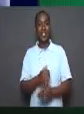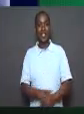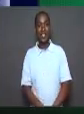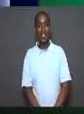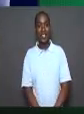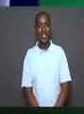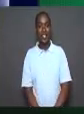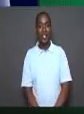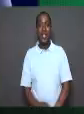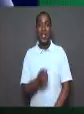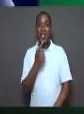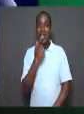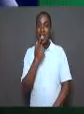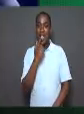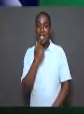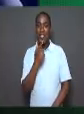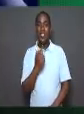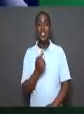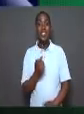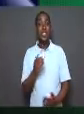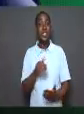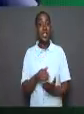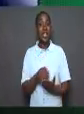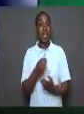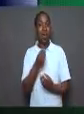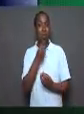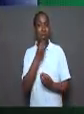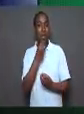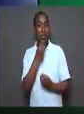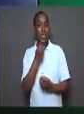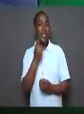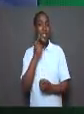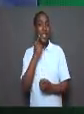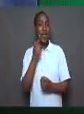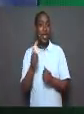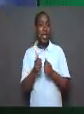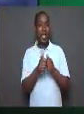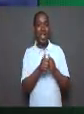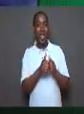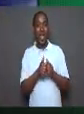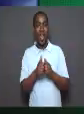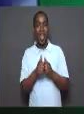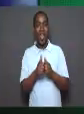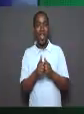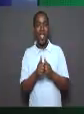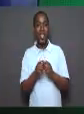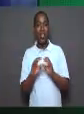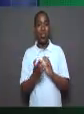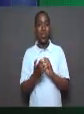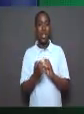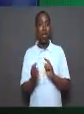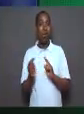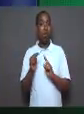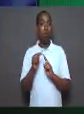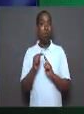The tongue mixes the food with the saliva and then directs the food to